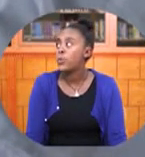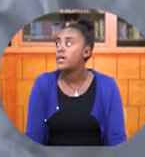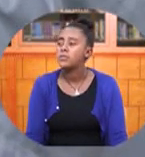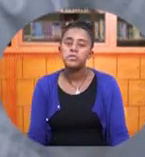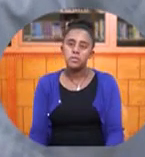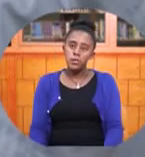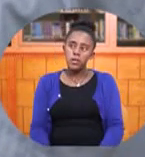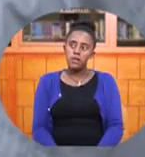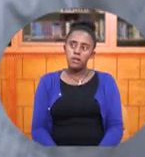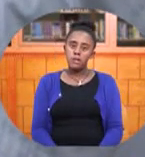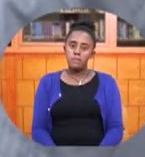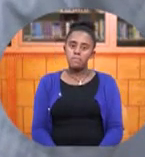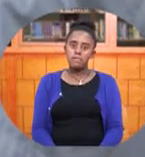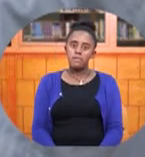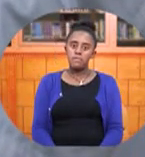wing.